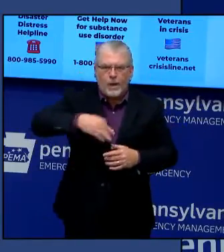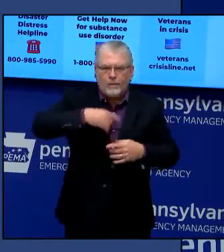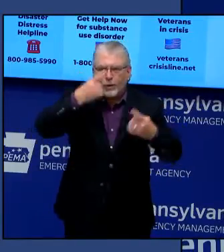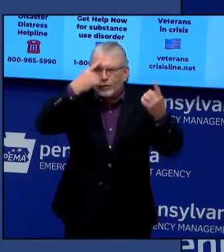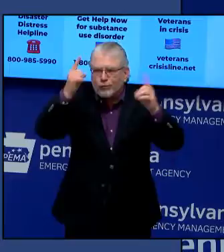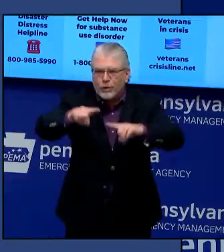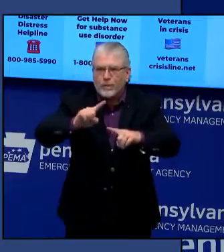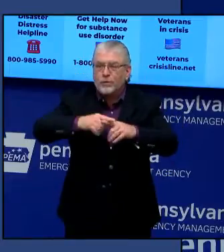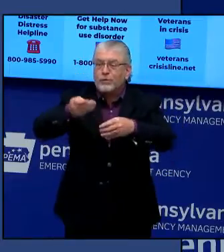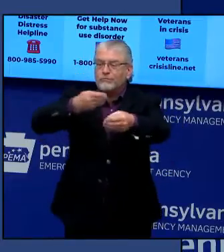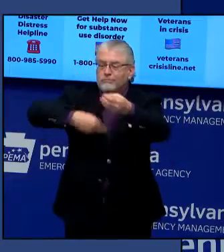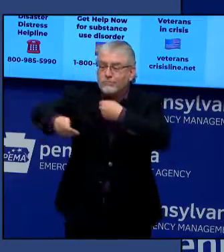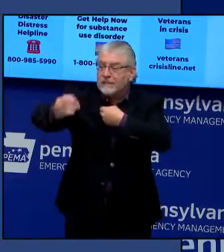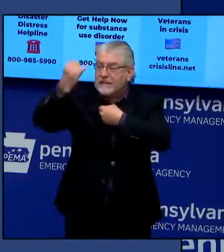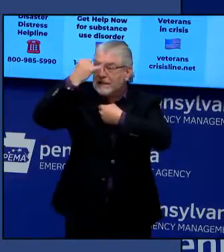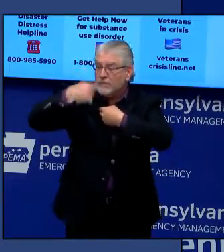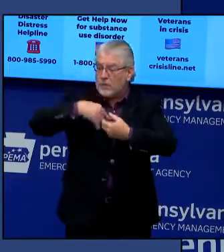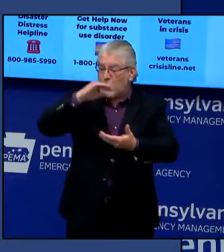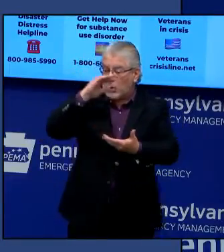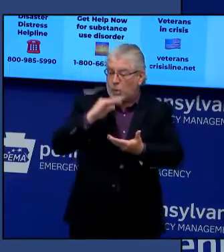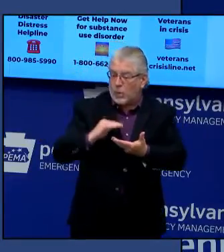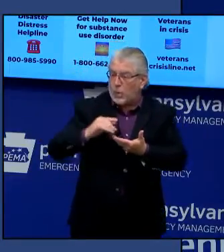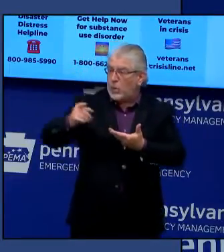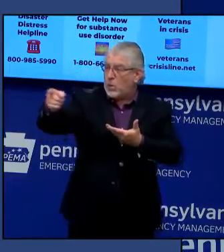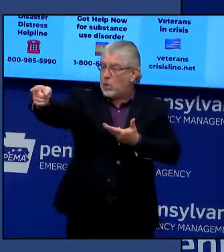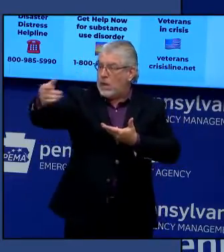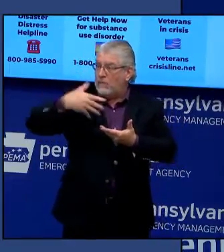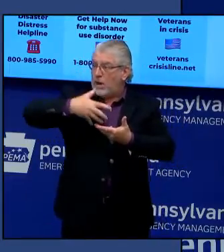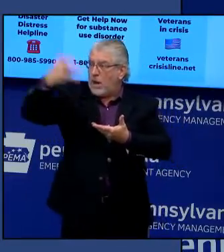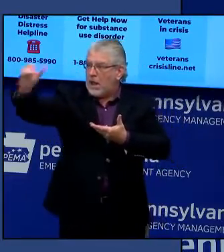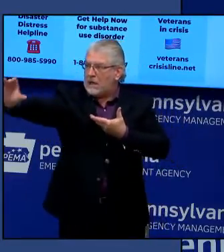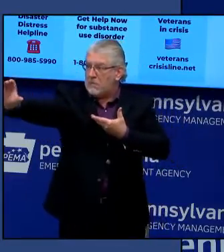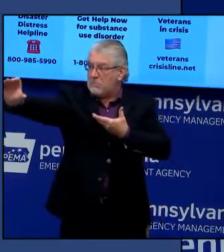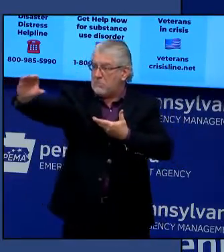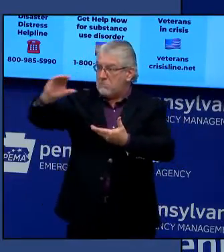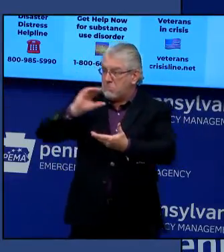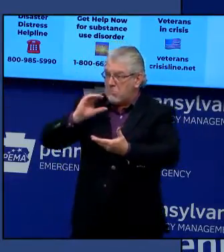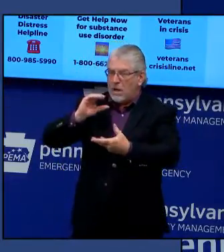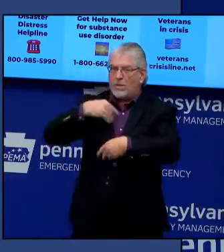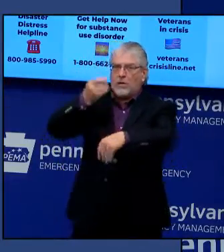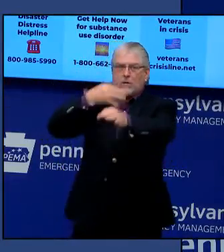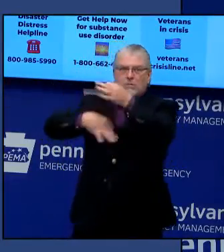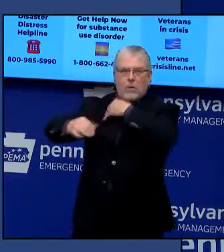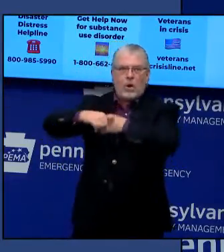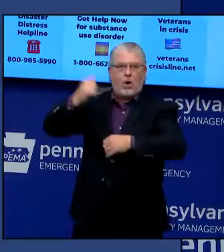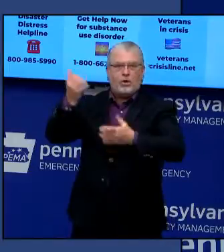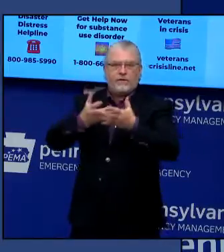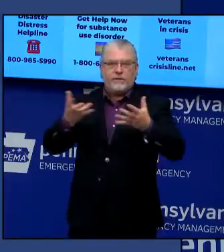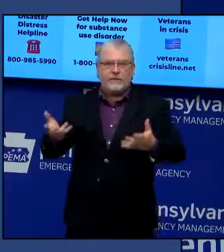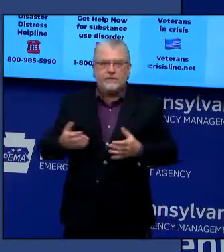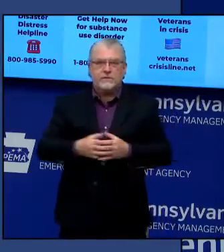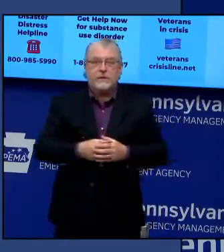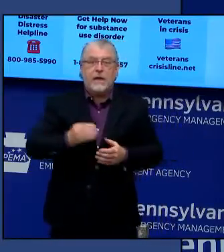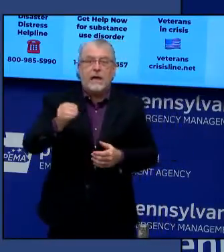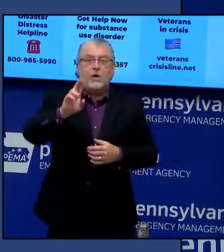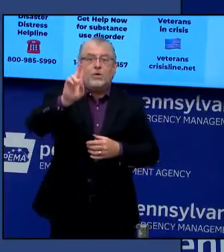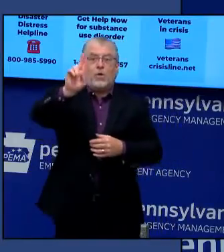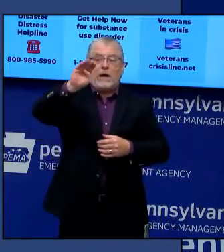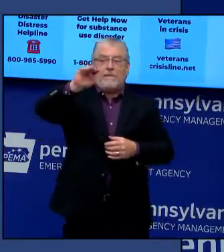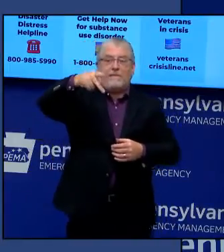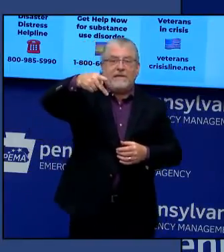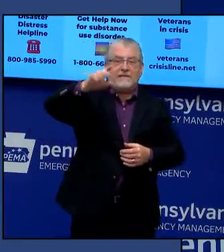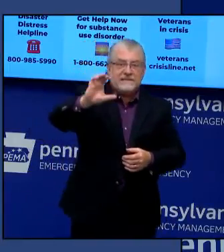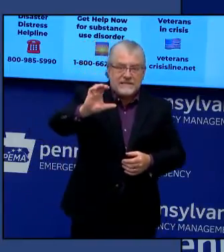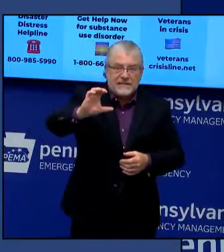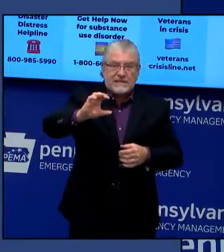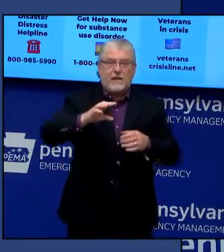University of Pittsburgh Medical Center, from Penn State Health, from Geisinger and other health systems has gone to stressed hospitals in